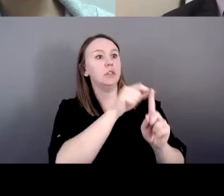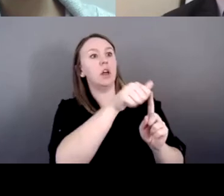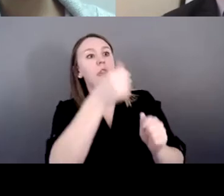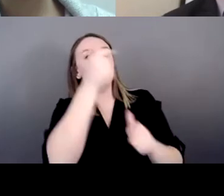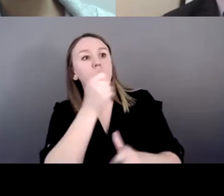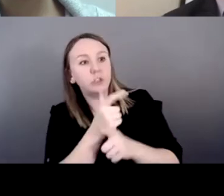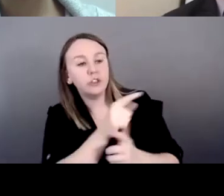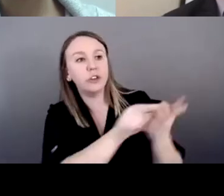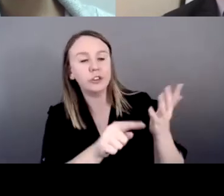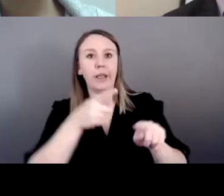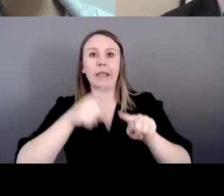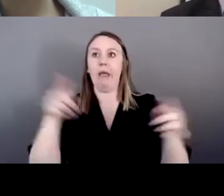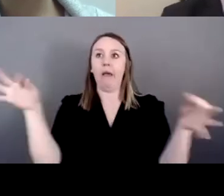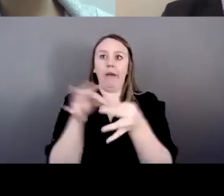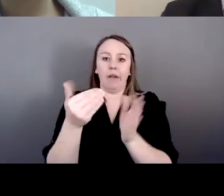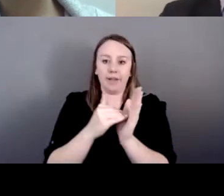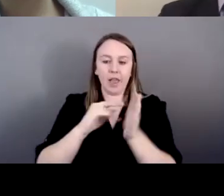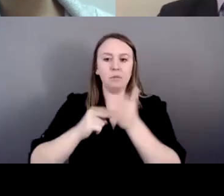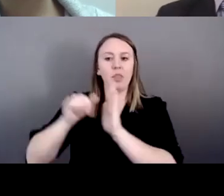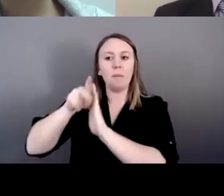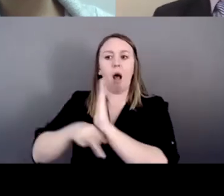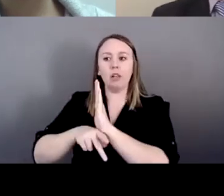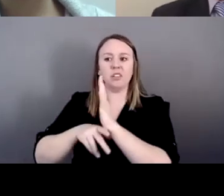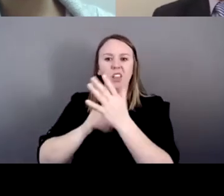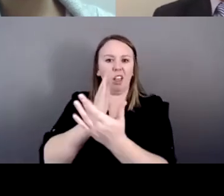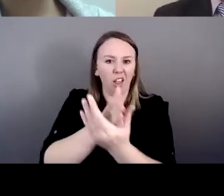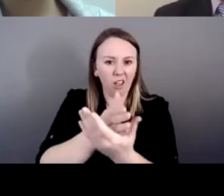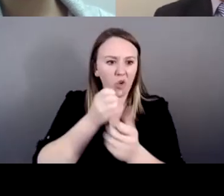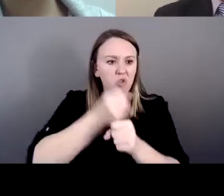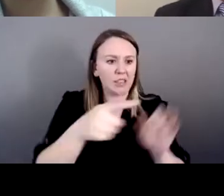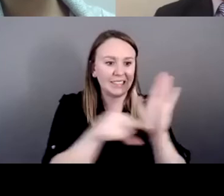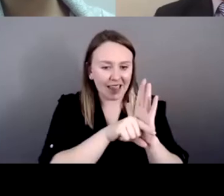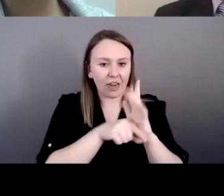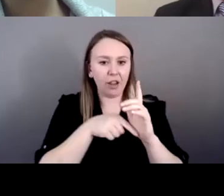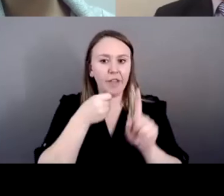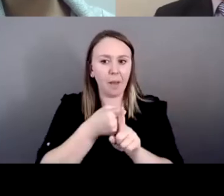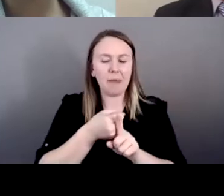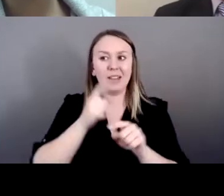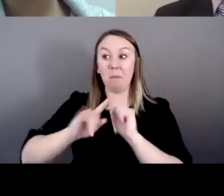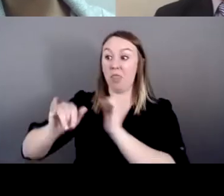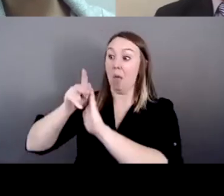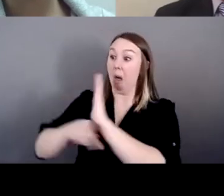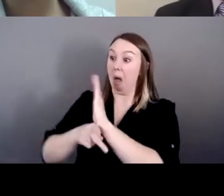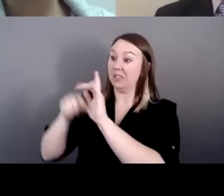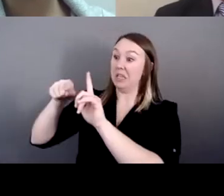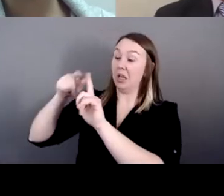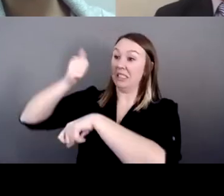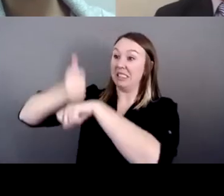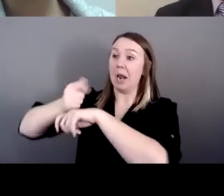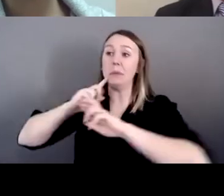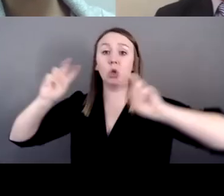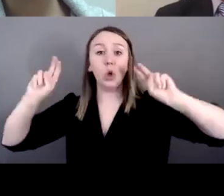public policy, that the policy and the folks that carry it out are neutral in it, which